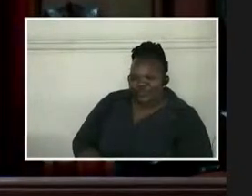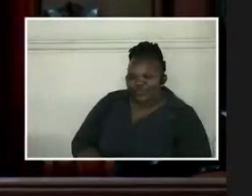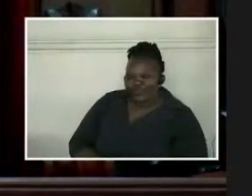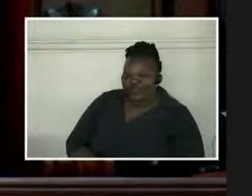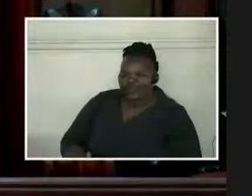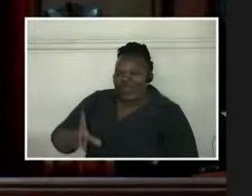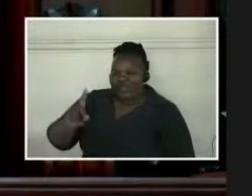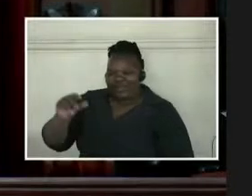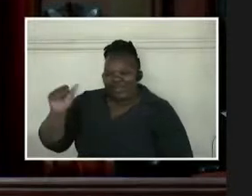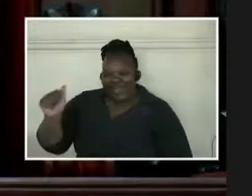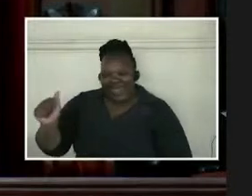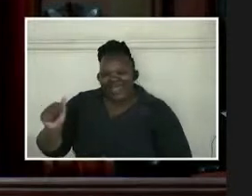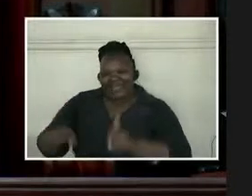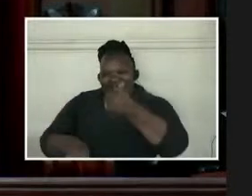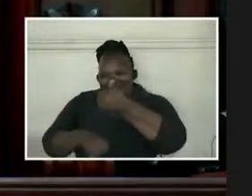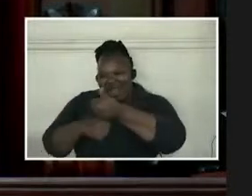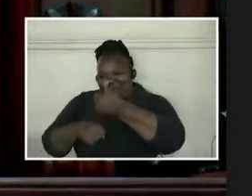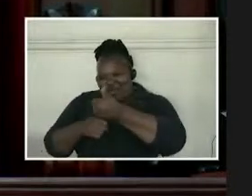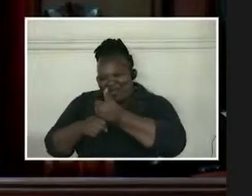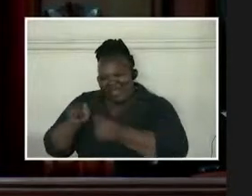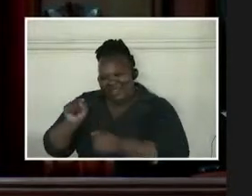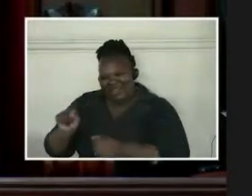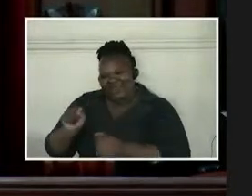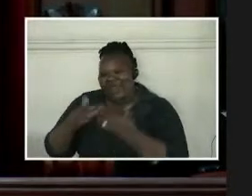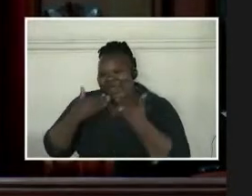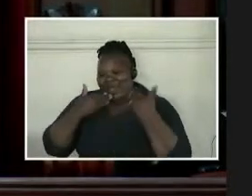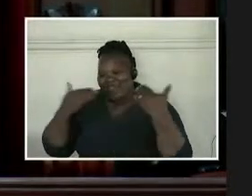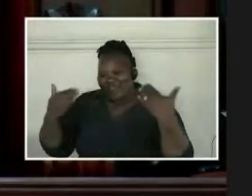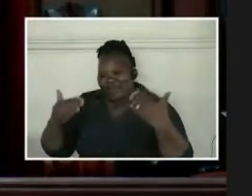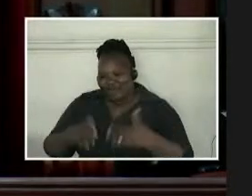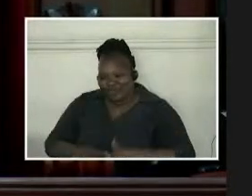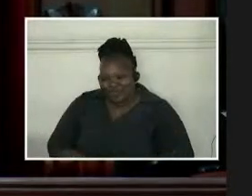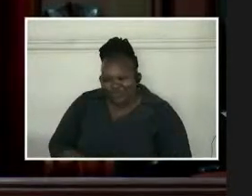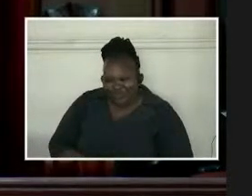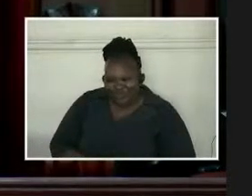the d.a supported this one thank you